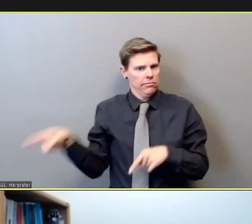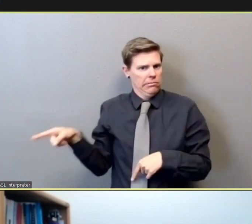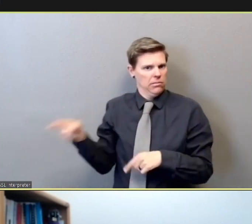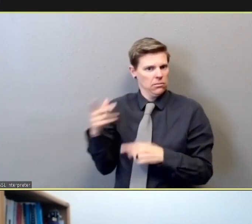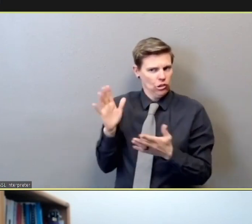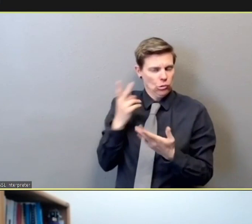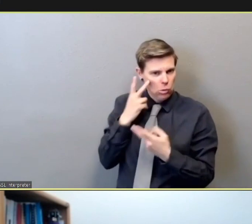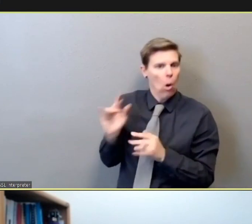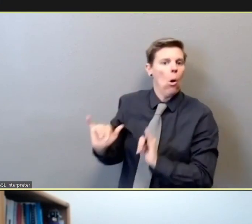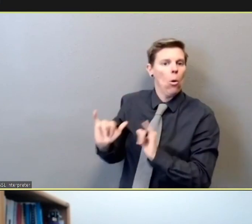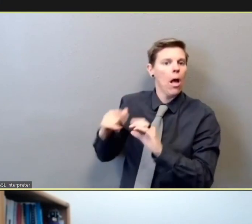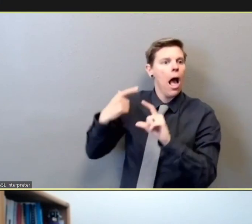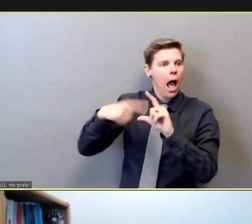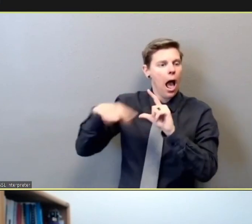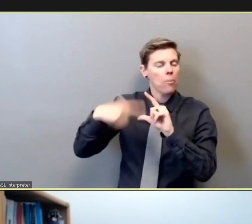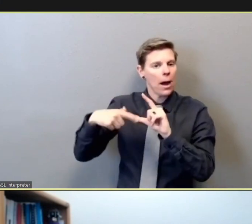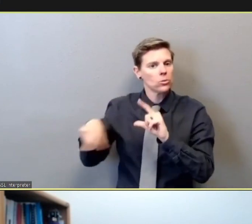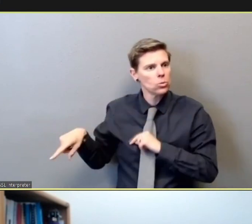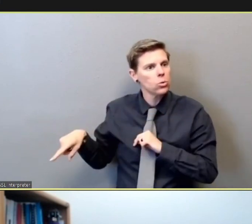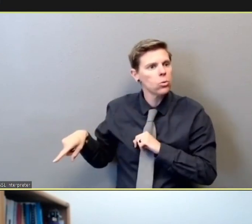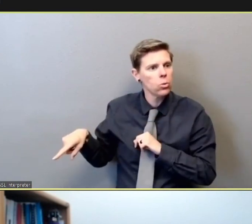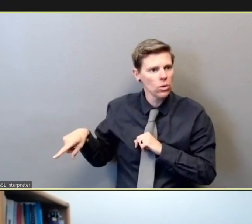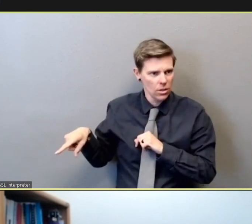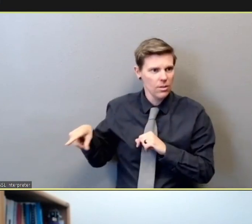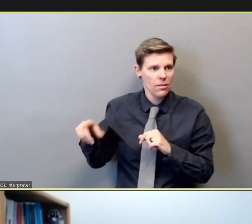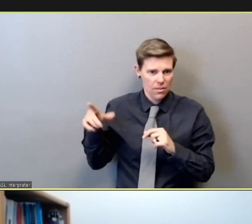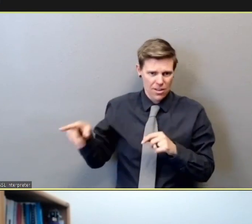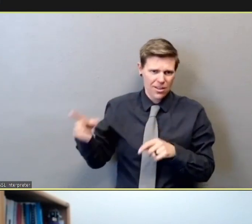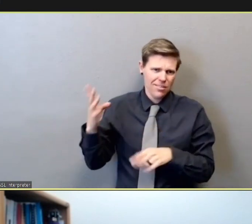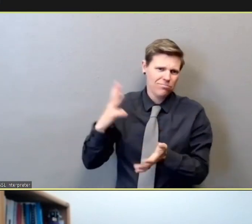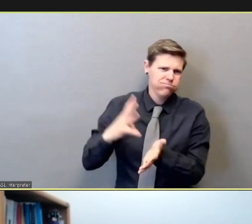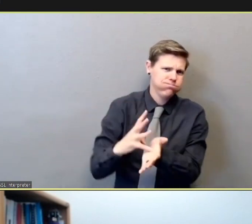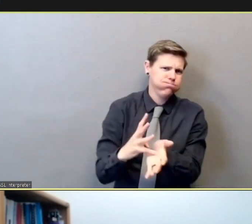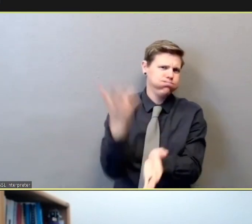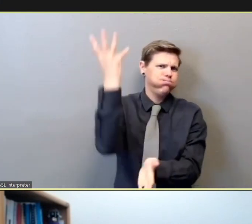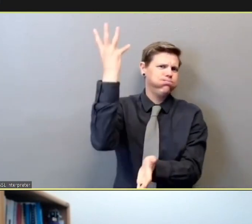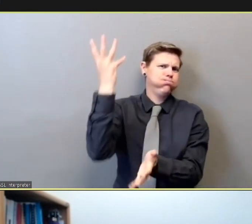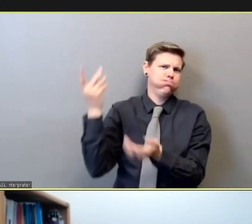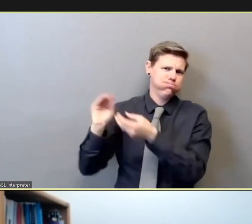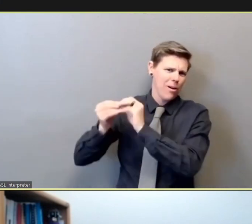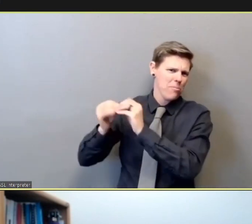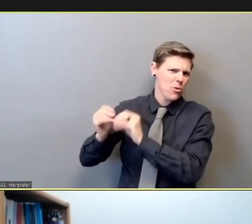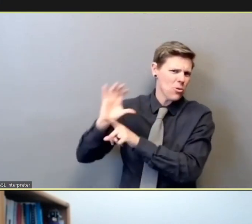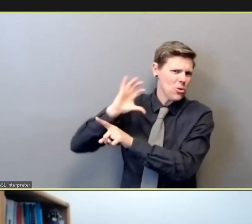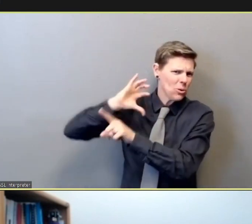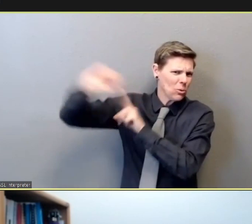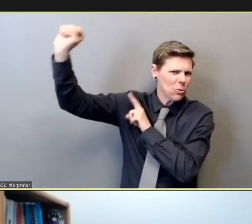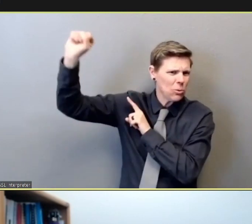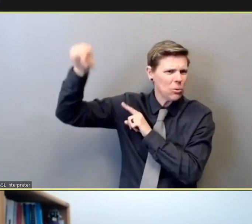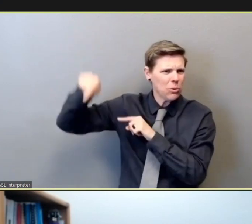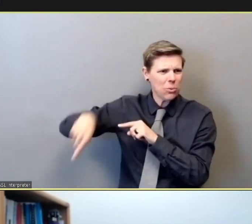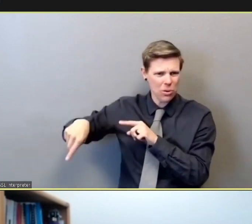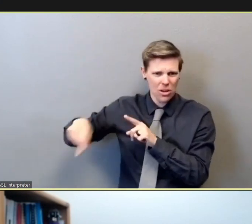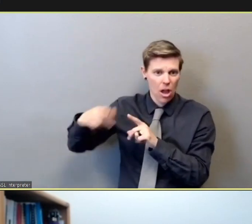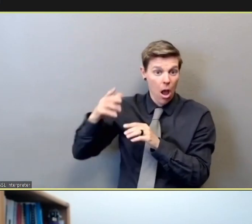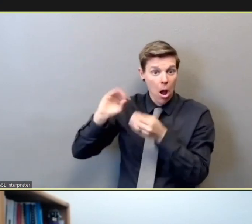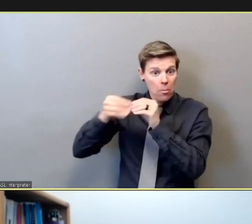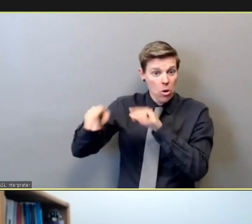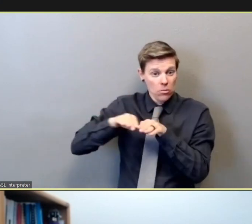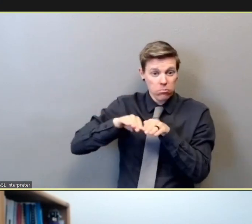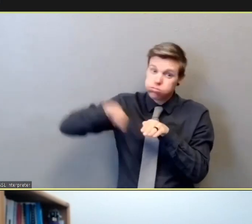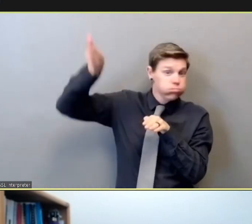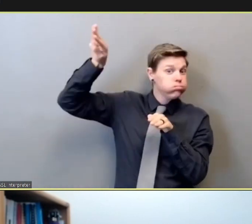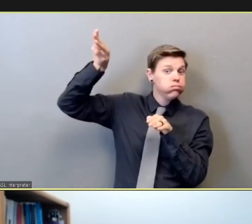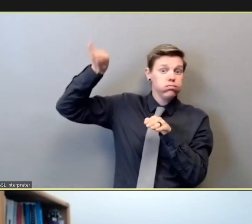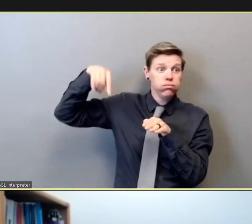rate that's 4 or 5 times higher than ours, then the probability is 4 or 5 times higher that that person will have